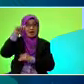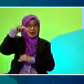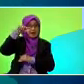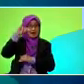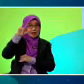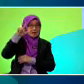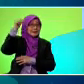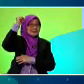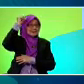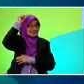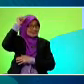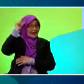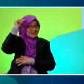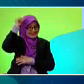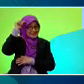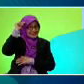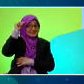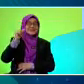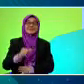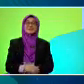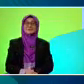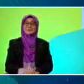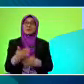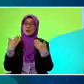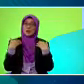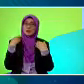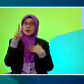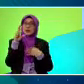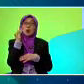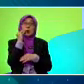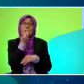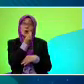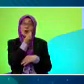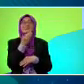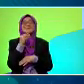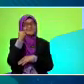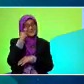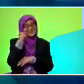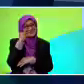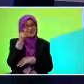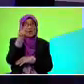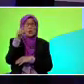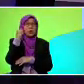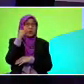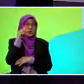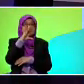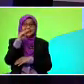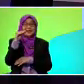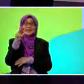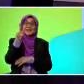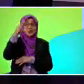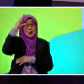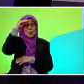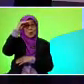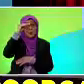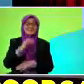Daniel. So we have two flowers, okay, and two boys that will be with us today. All right, Yes. teacher, before we proceed,